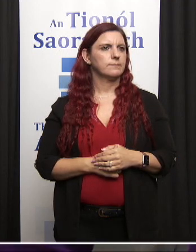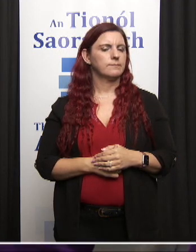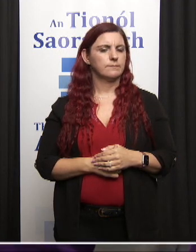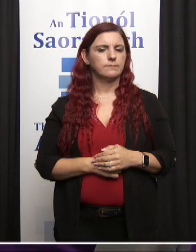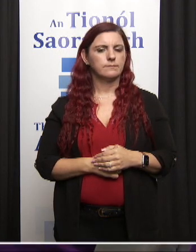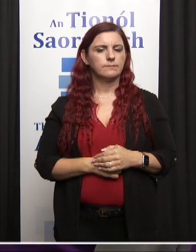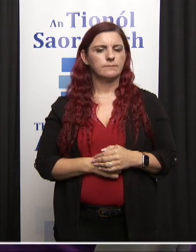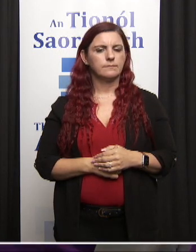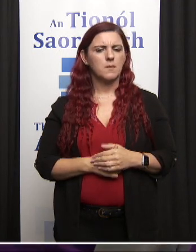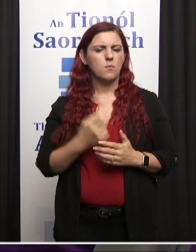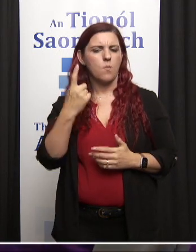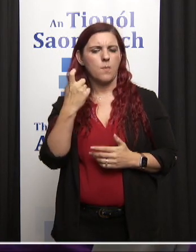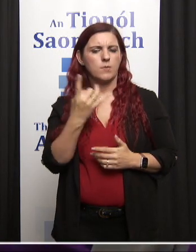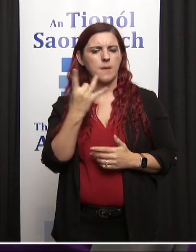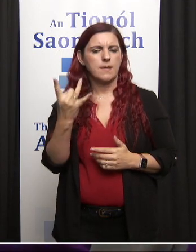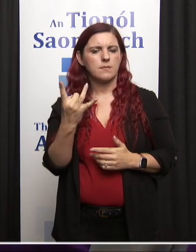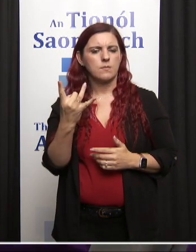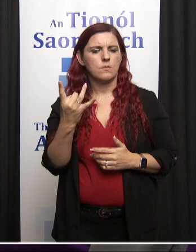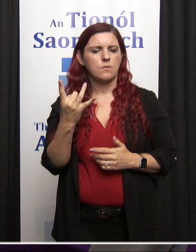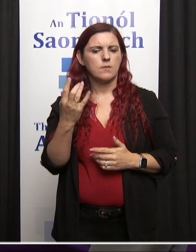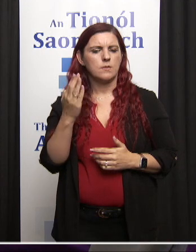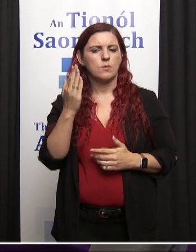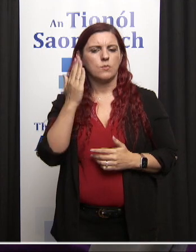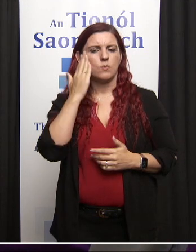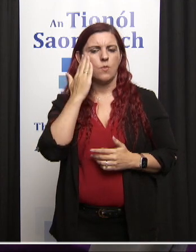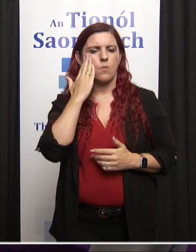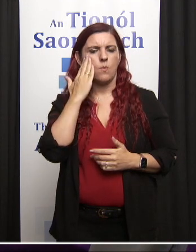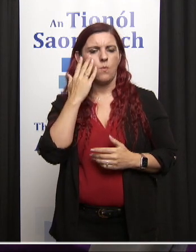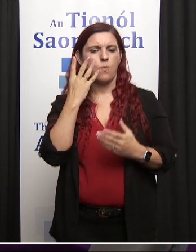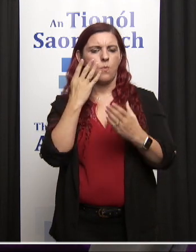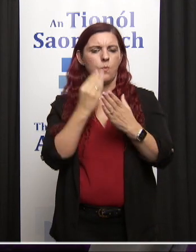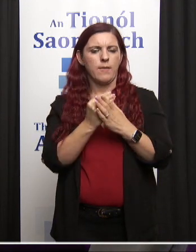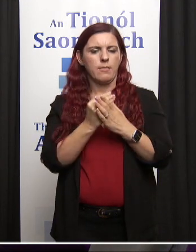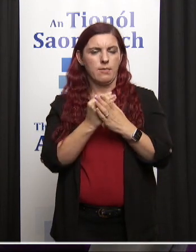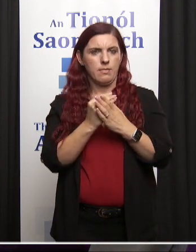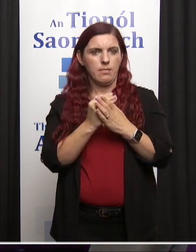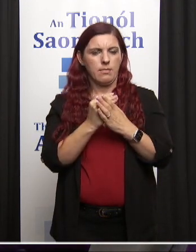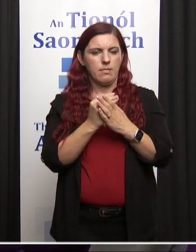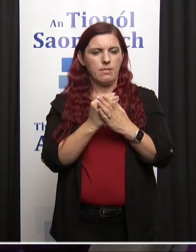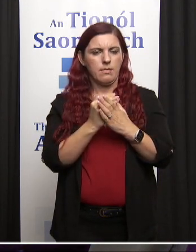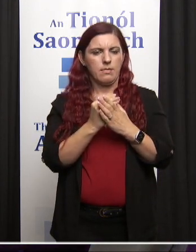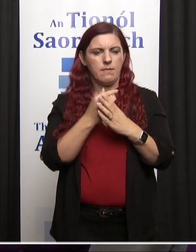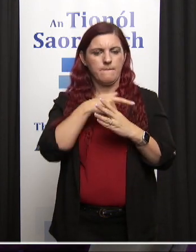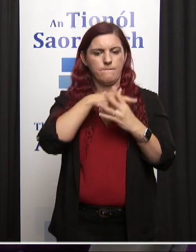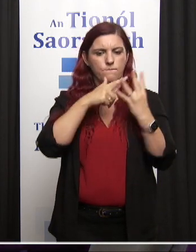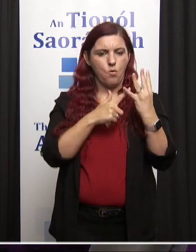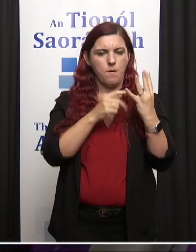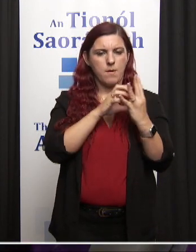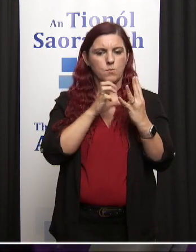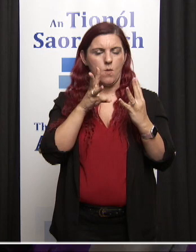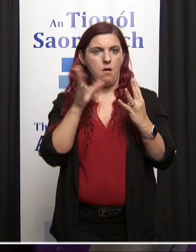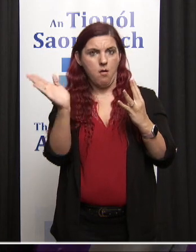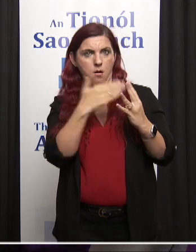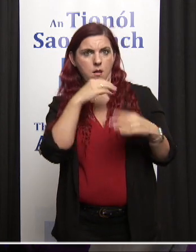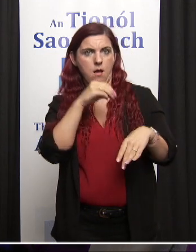So we just wanted to know, as a group, with the models that were put forward this afternoon, will all of them appear on the ballot